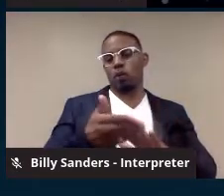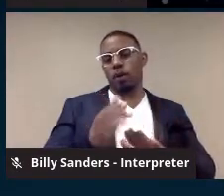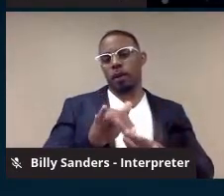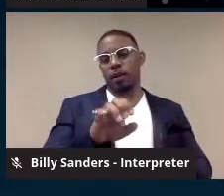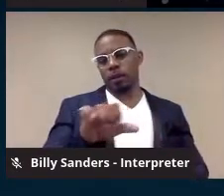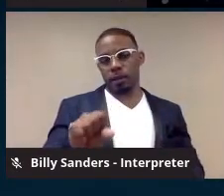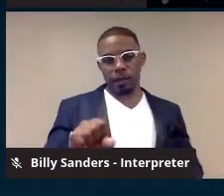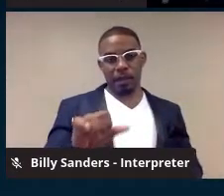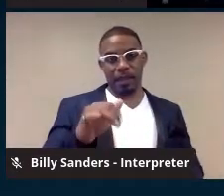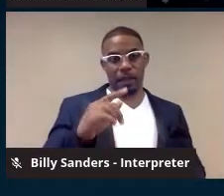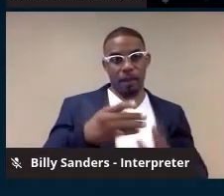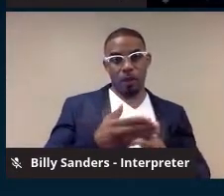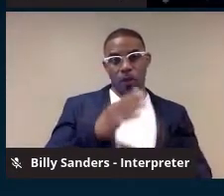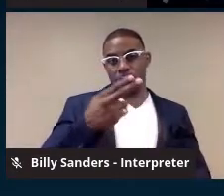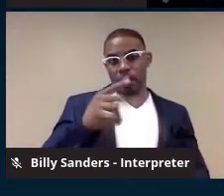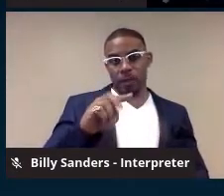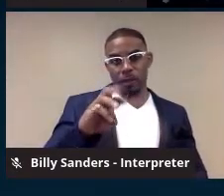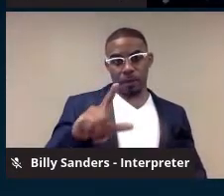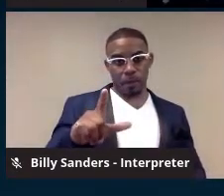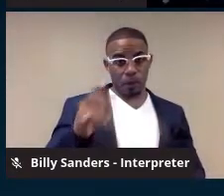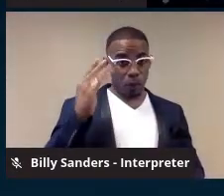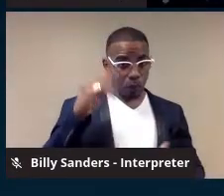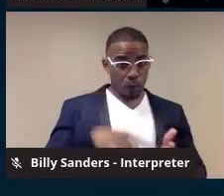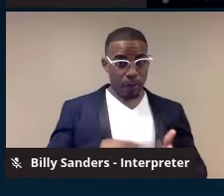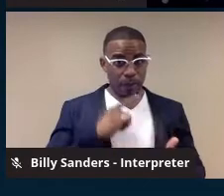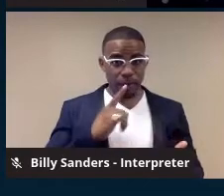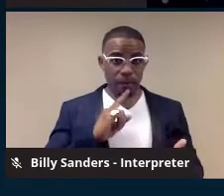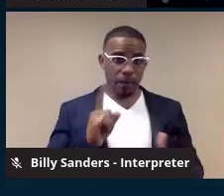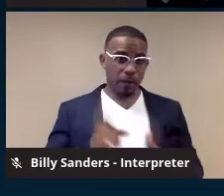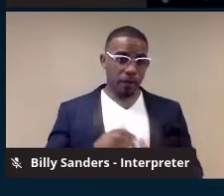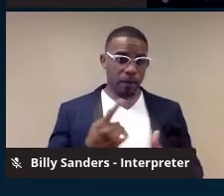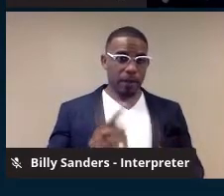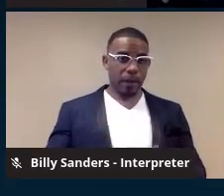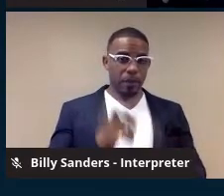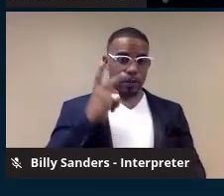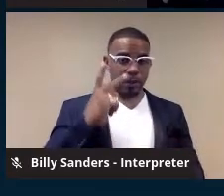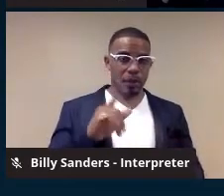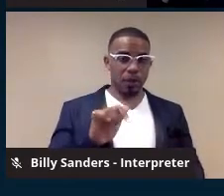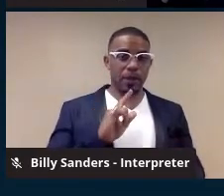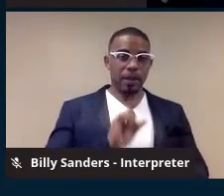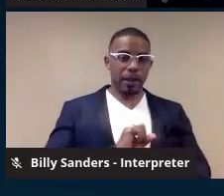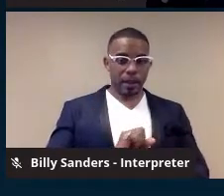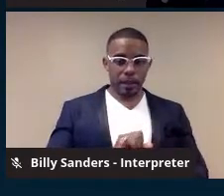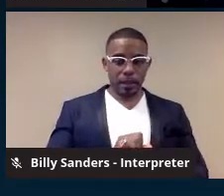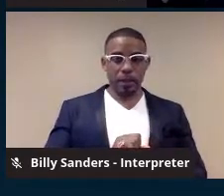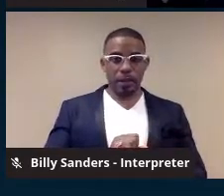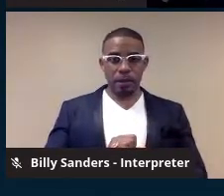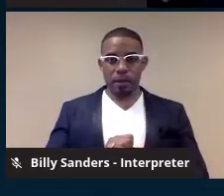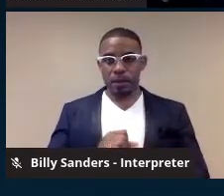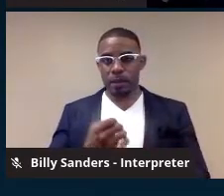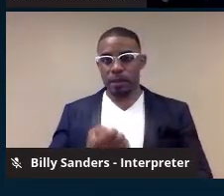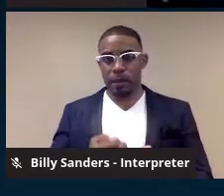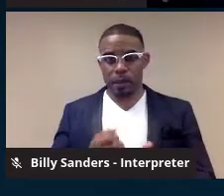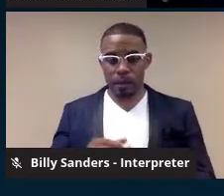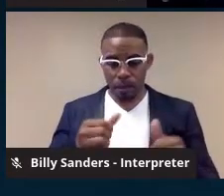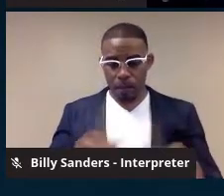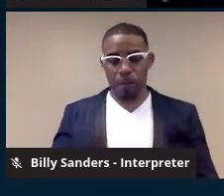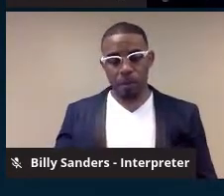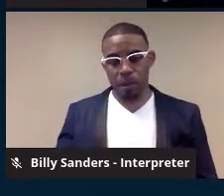some HTML. And you'll notice here, this is the first time we'll see that you can actually dynamically put